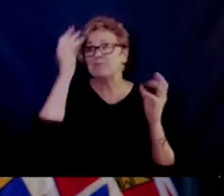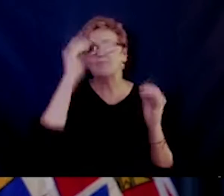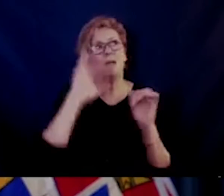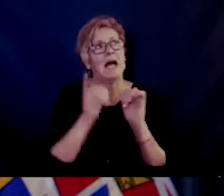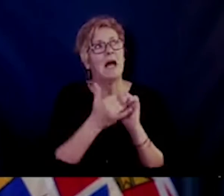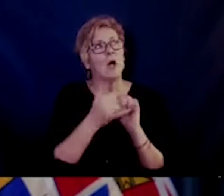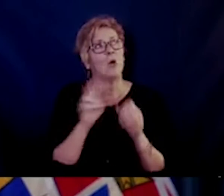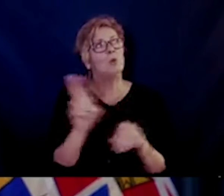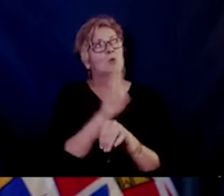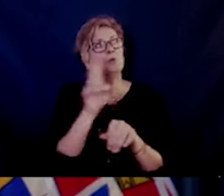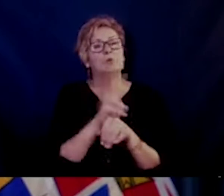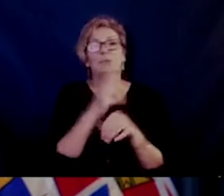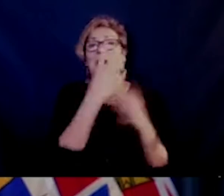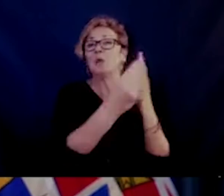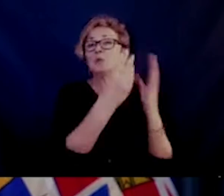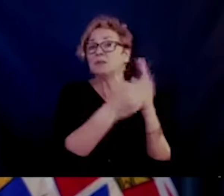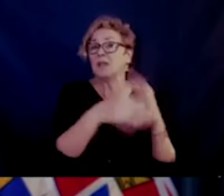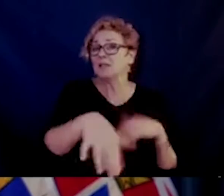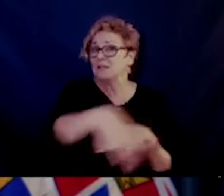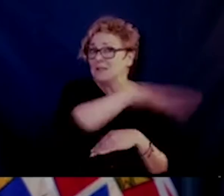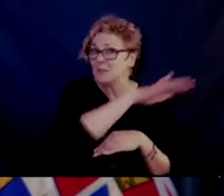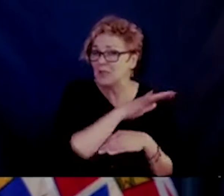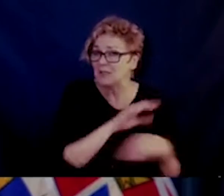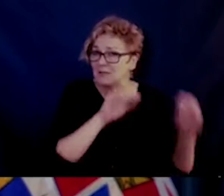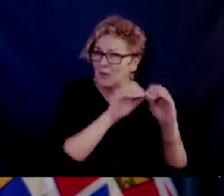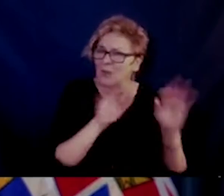done safely. Srushti, do you have a follow-up?